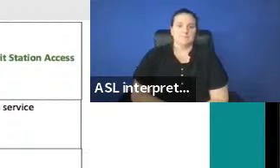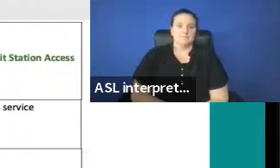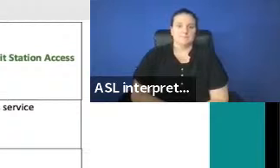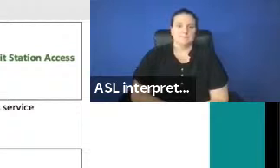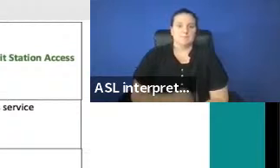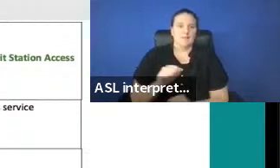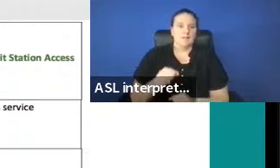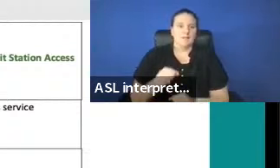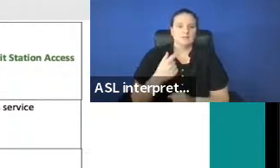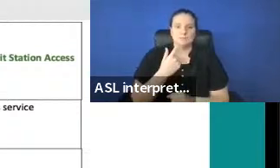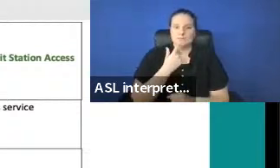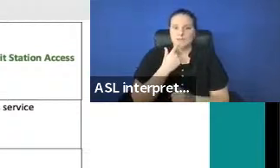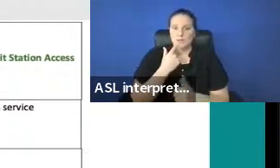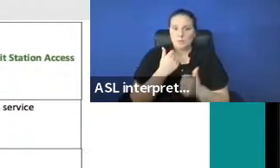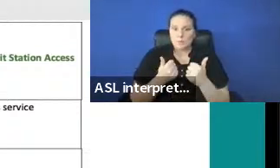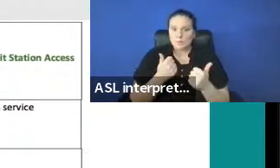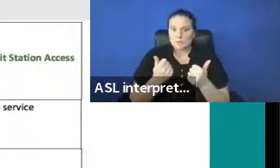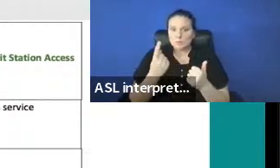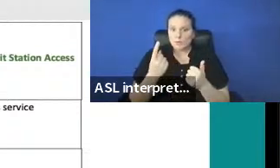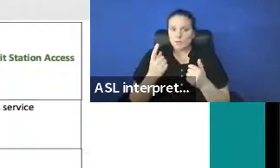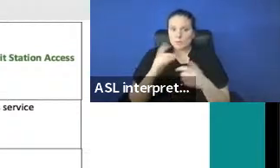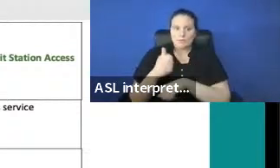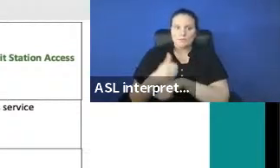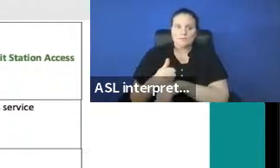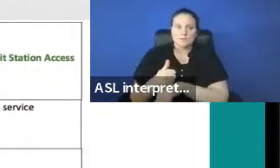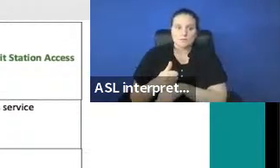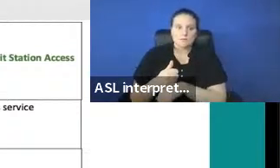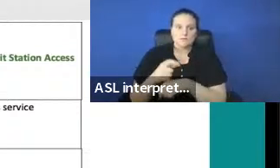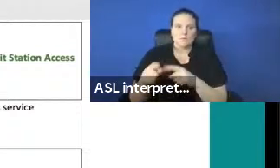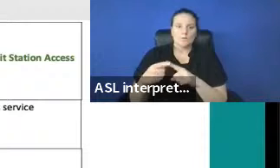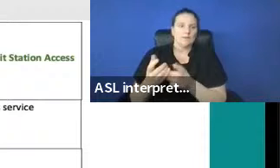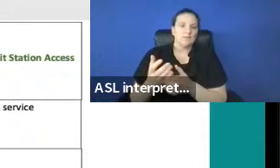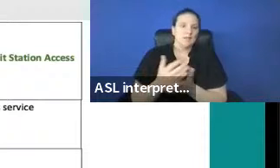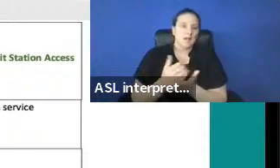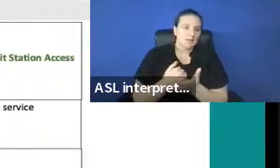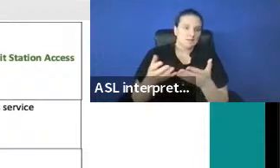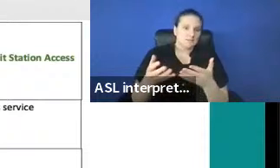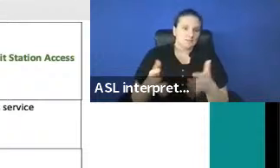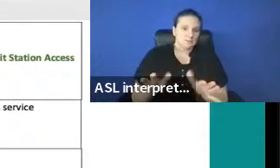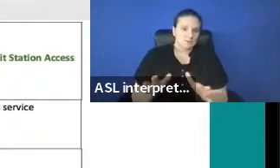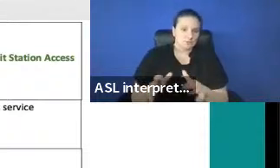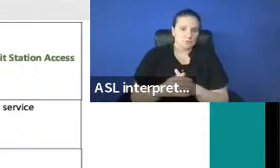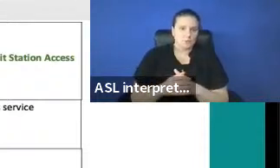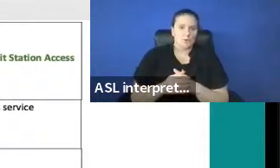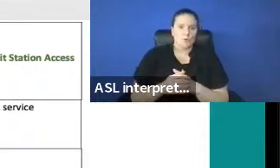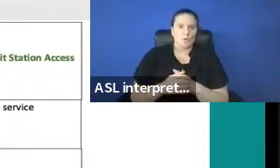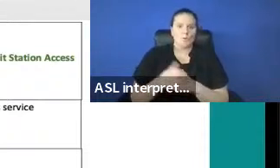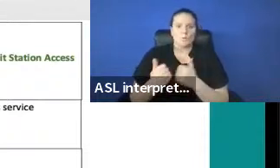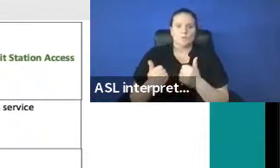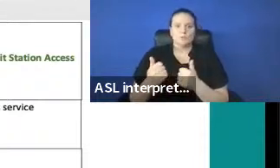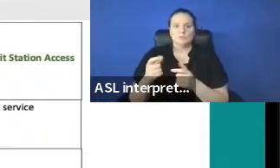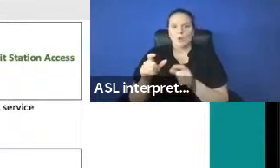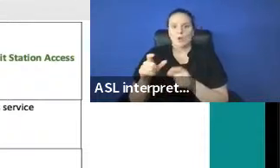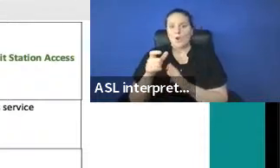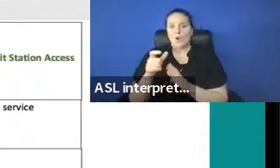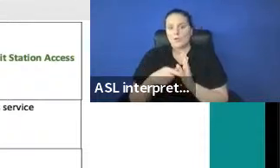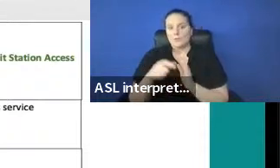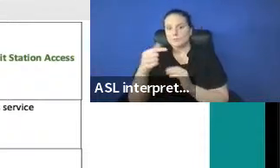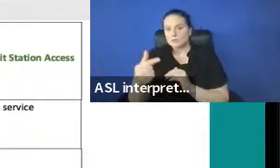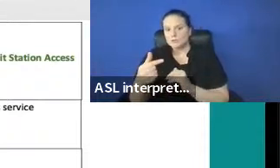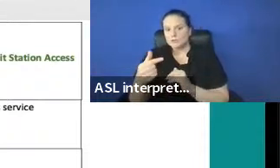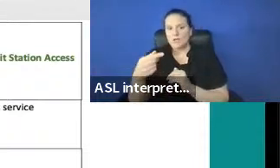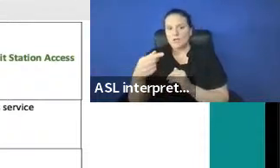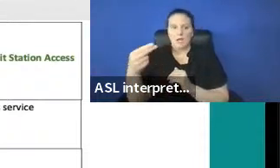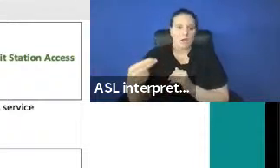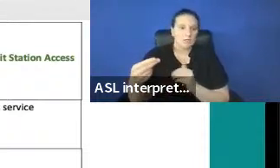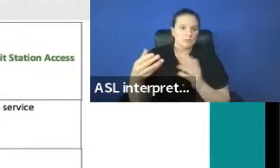to what columns will exist when the data gathering is done? What's column G? What's column H? Because I know